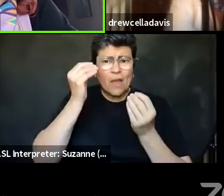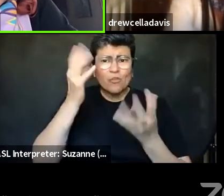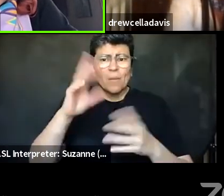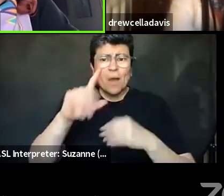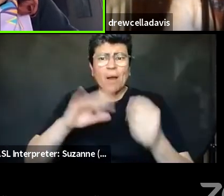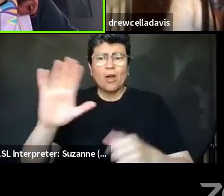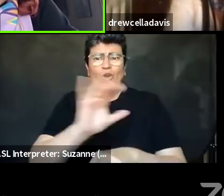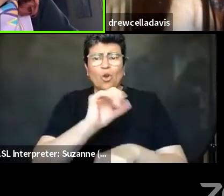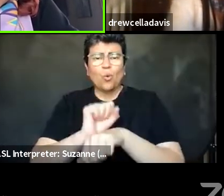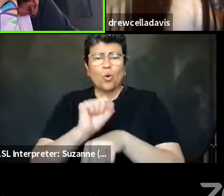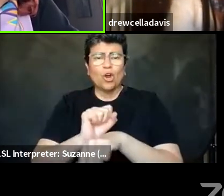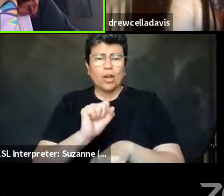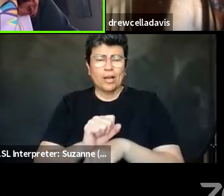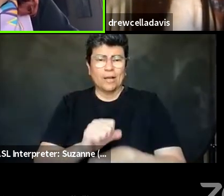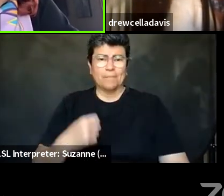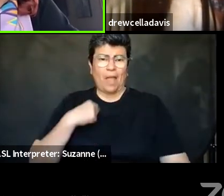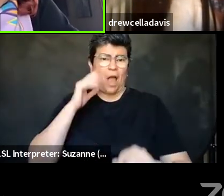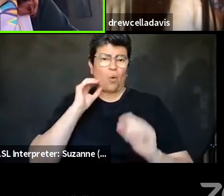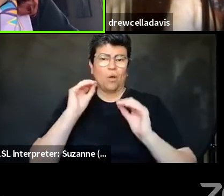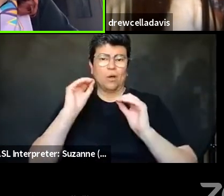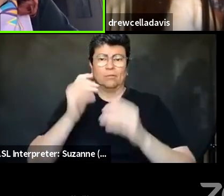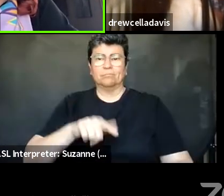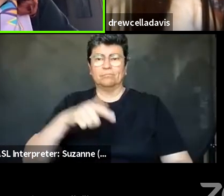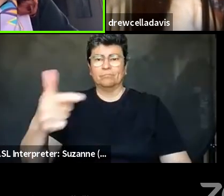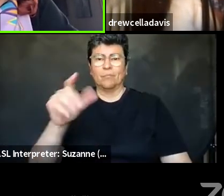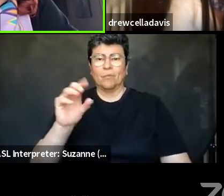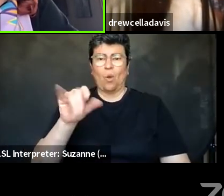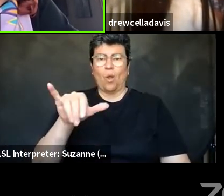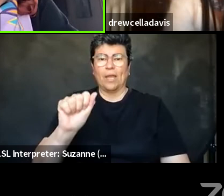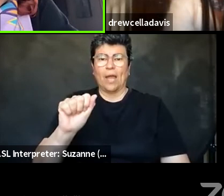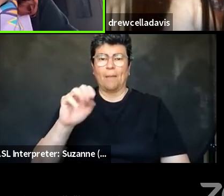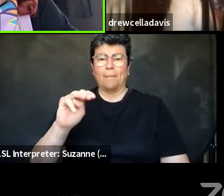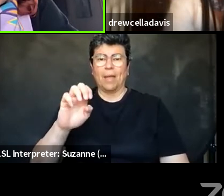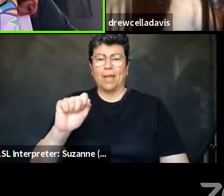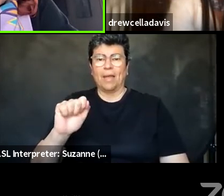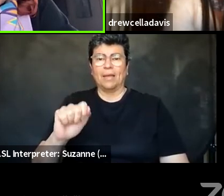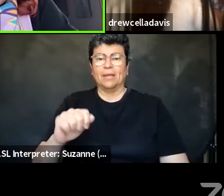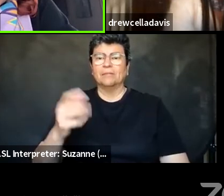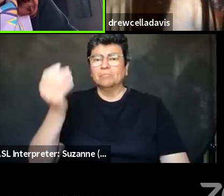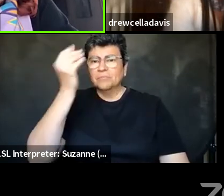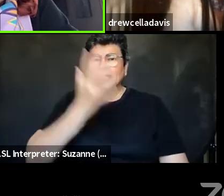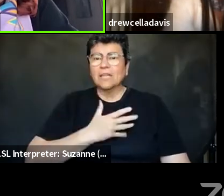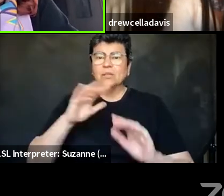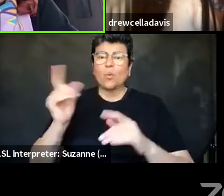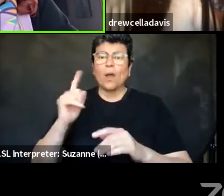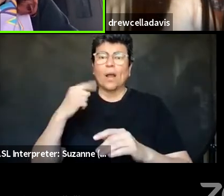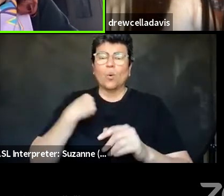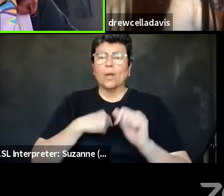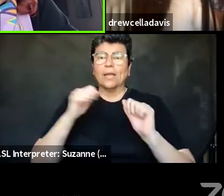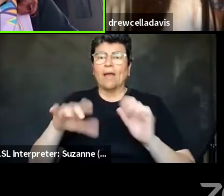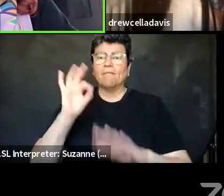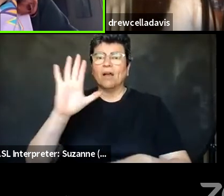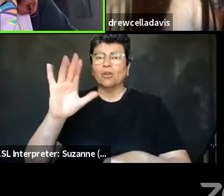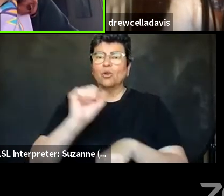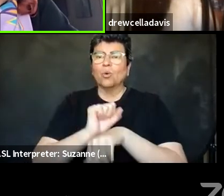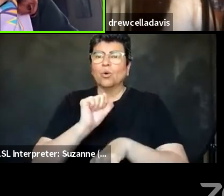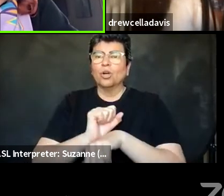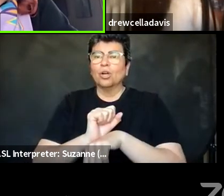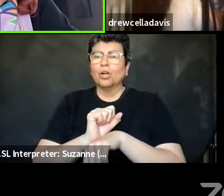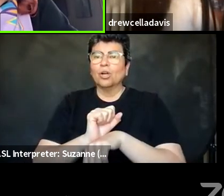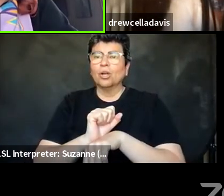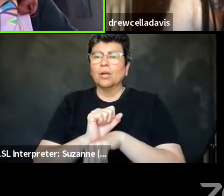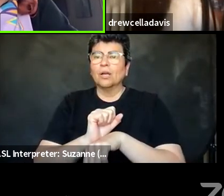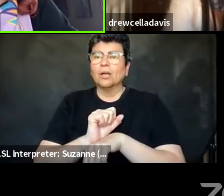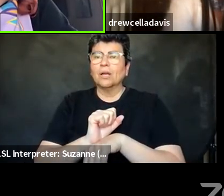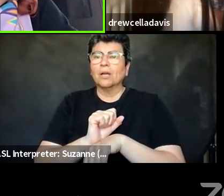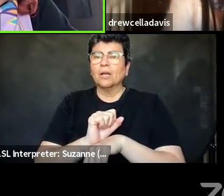work? So I'll throw it to Oyeme if you wanna tell us where we can find your work, or if you have any